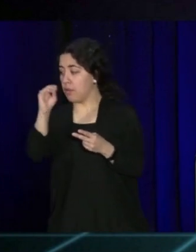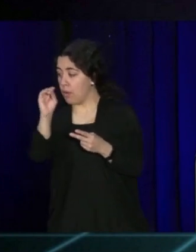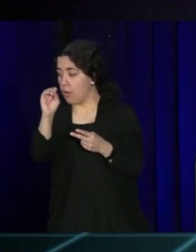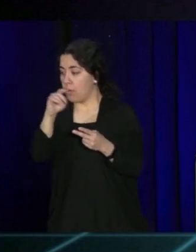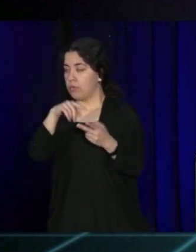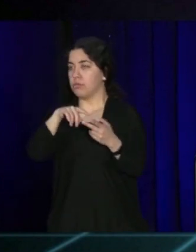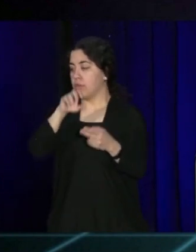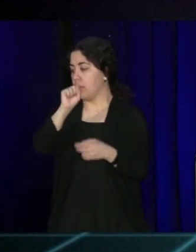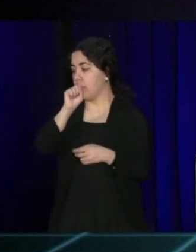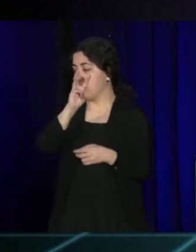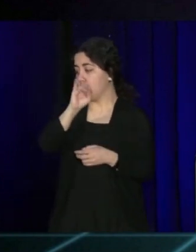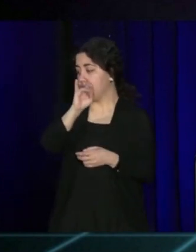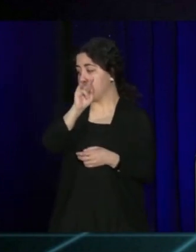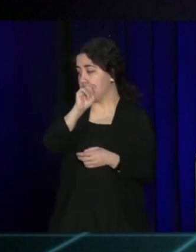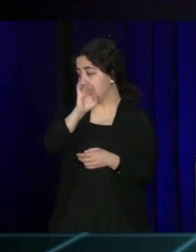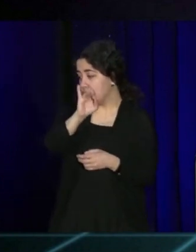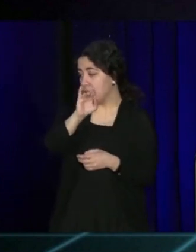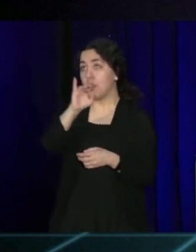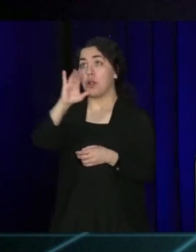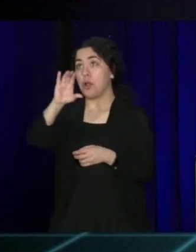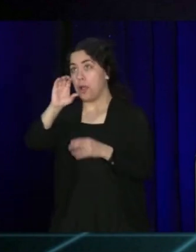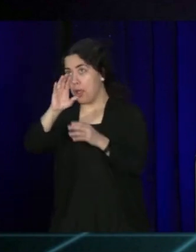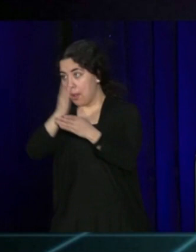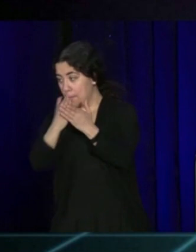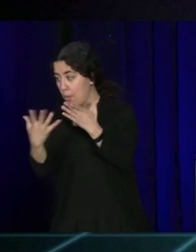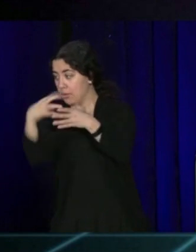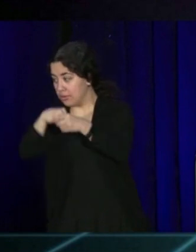even adaptations we had at the time from